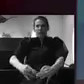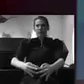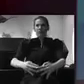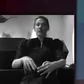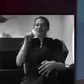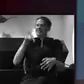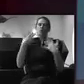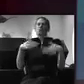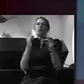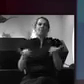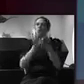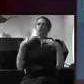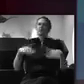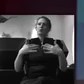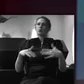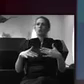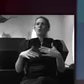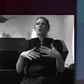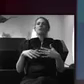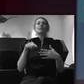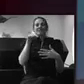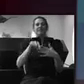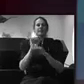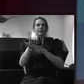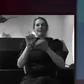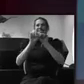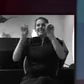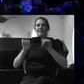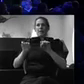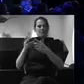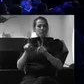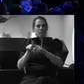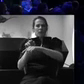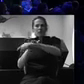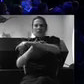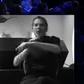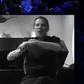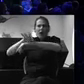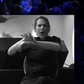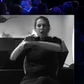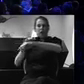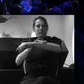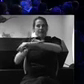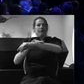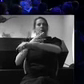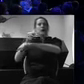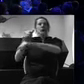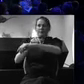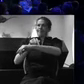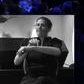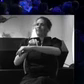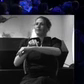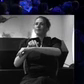regeneration, cell replication, growth, and structural stability. They're even responsible for the attraction of